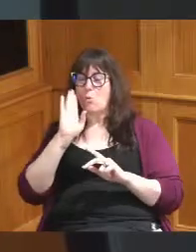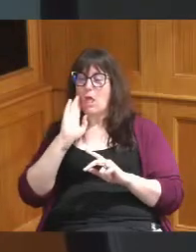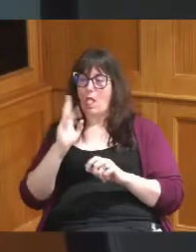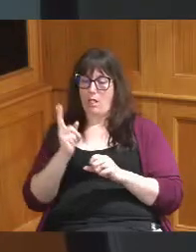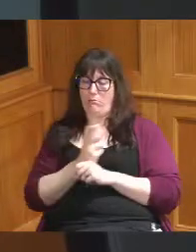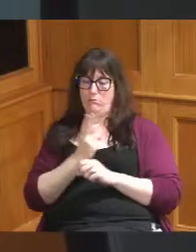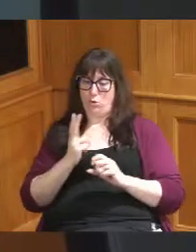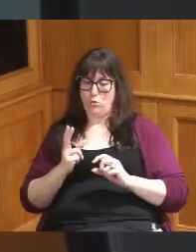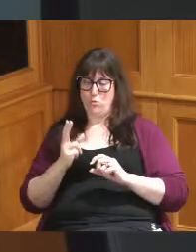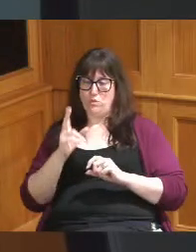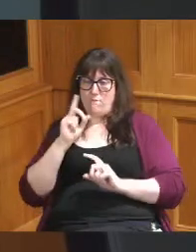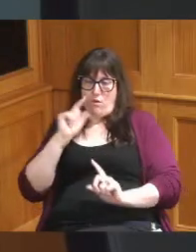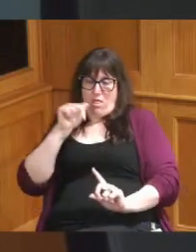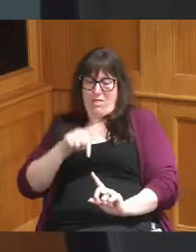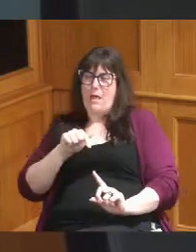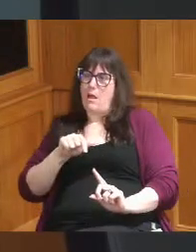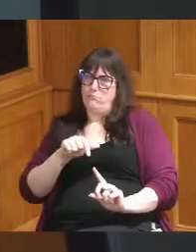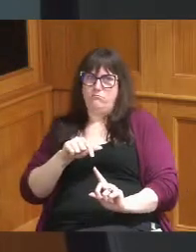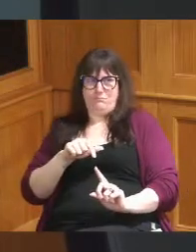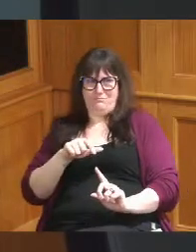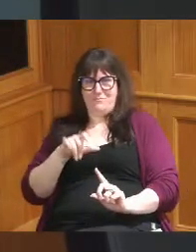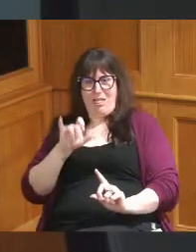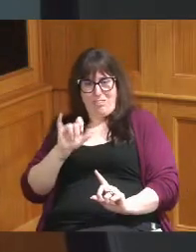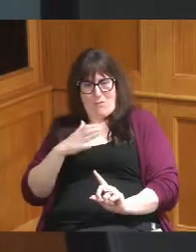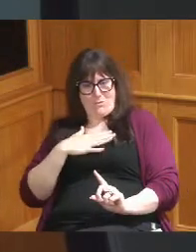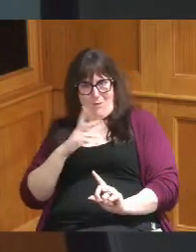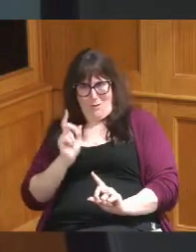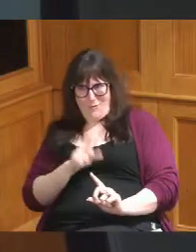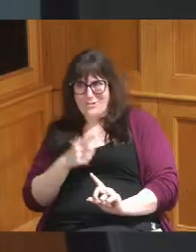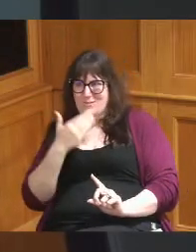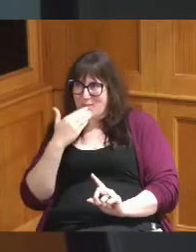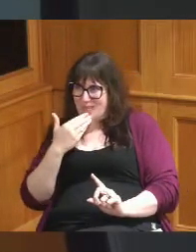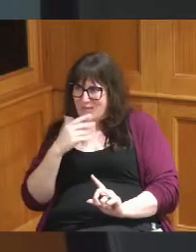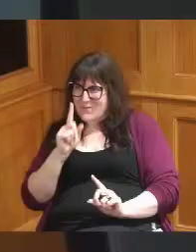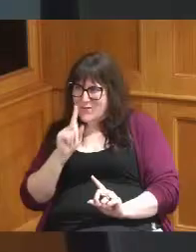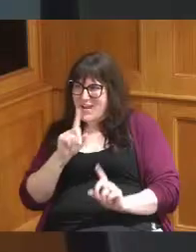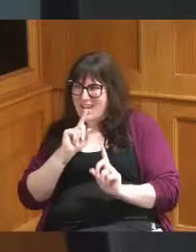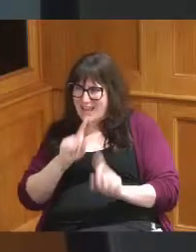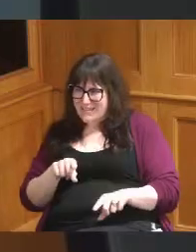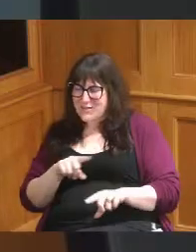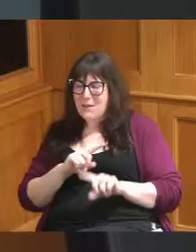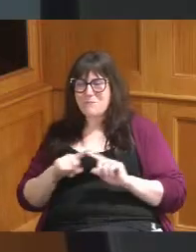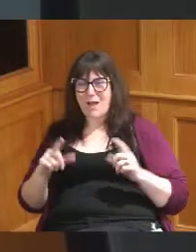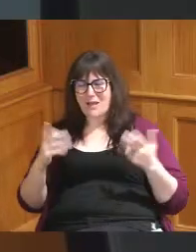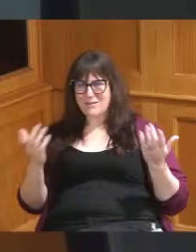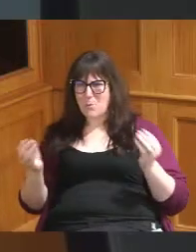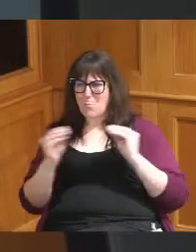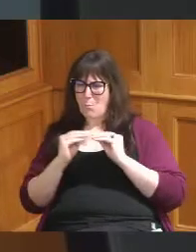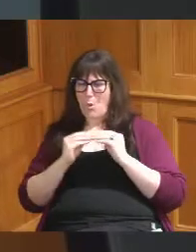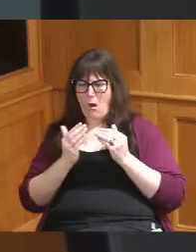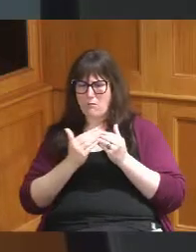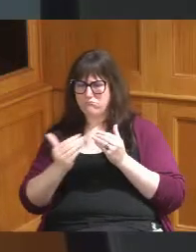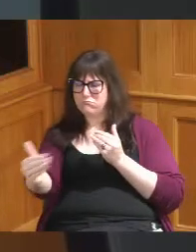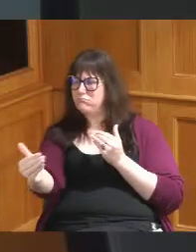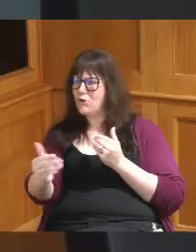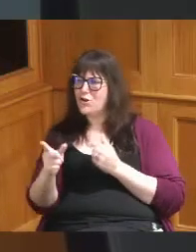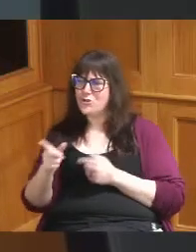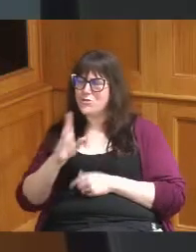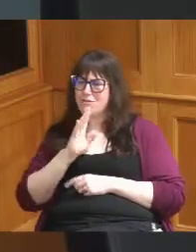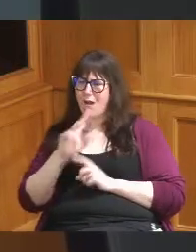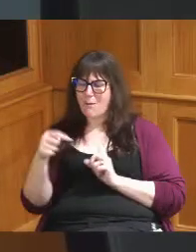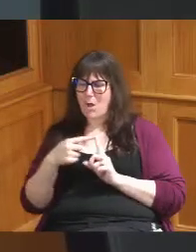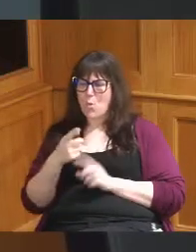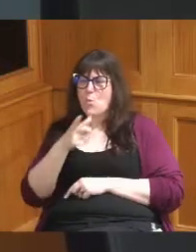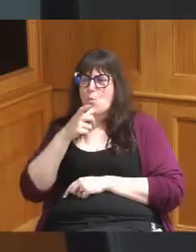So thank you for that slide, because that was going to be a question that I had. But beyond that, when you talk about who